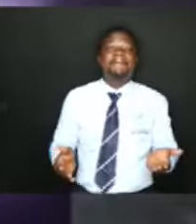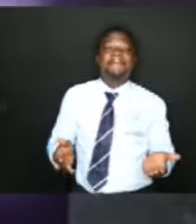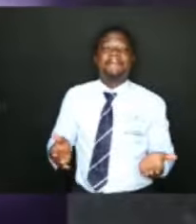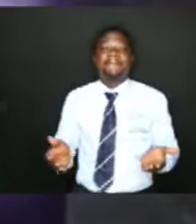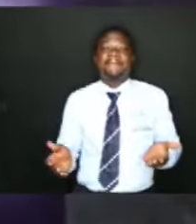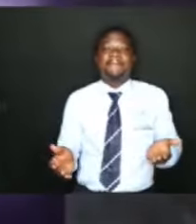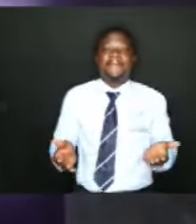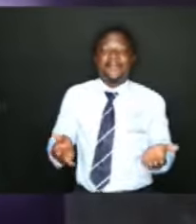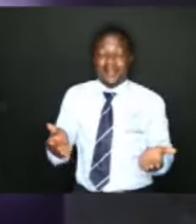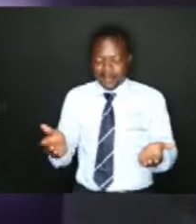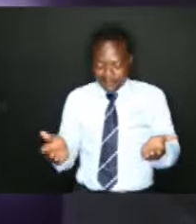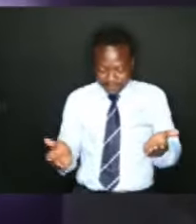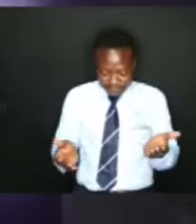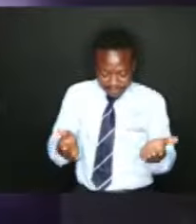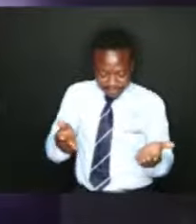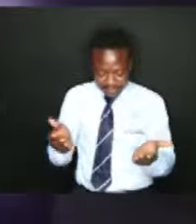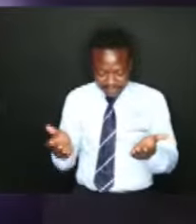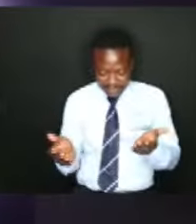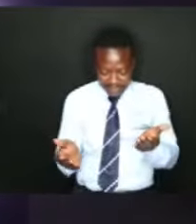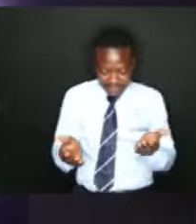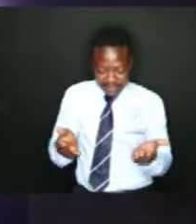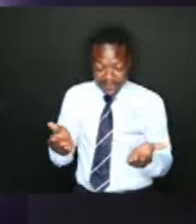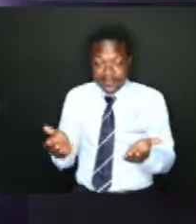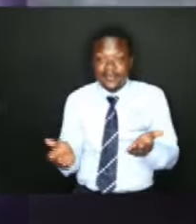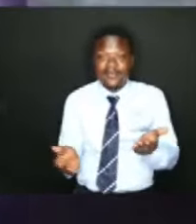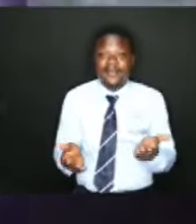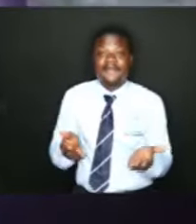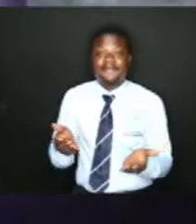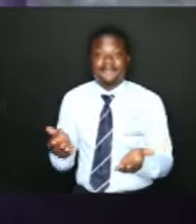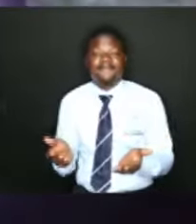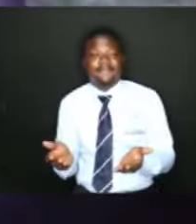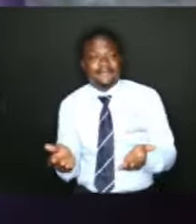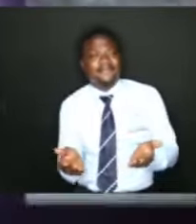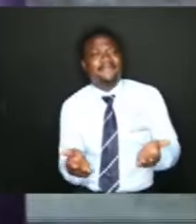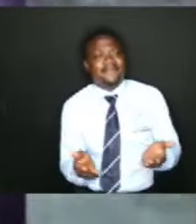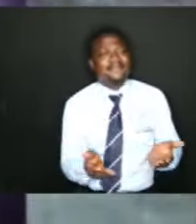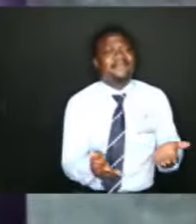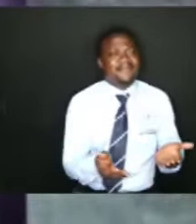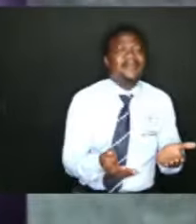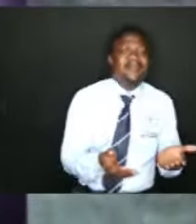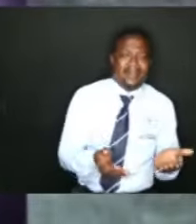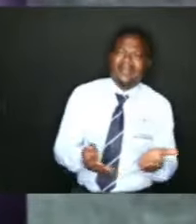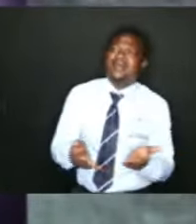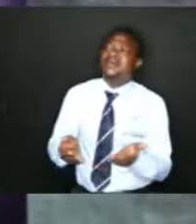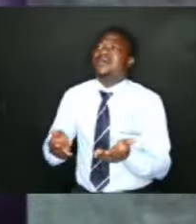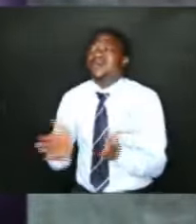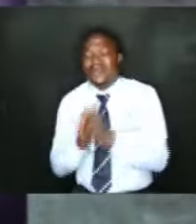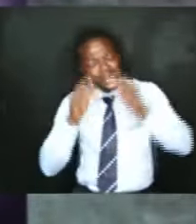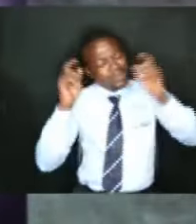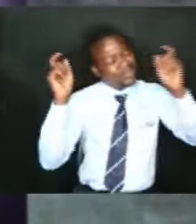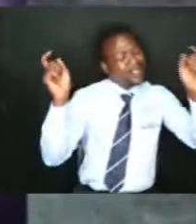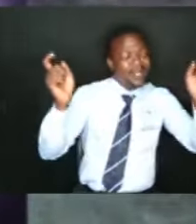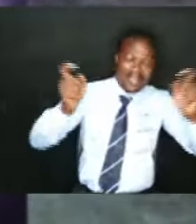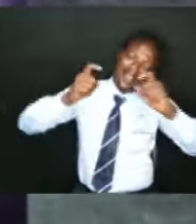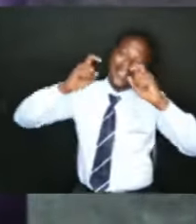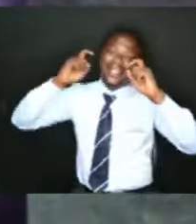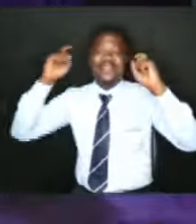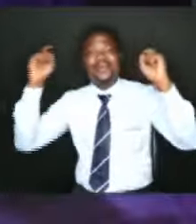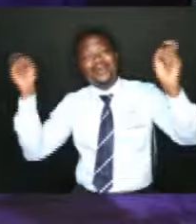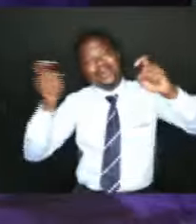Nyamekye mafata sewote aye. Hallelujah,